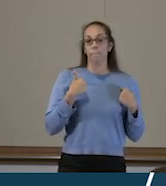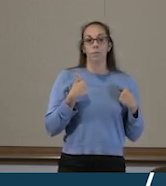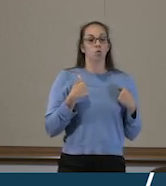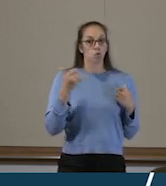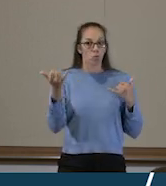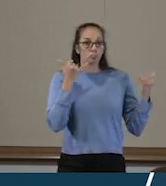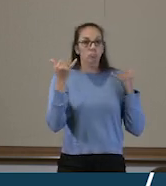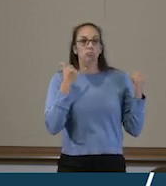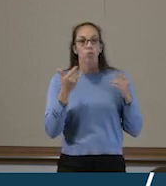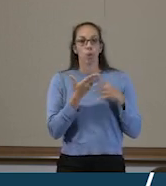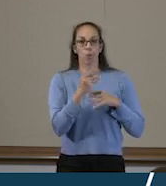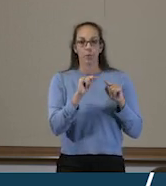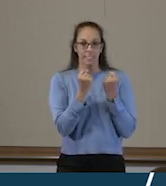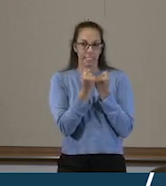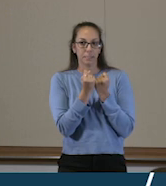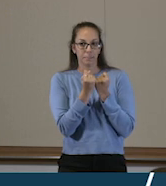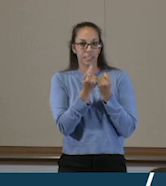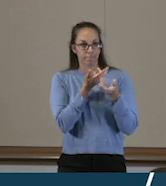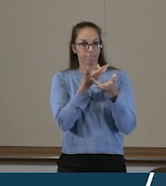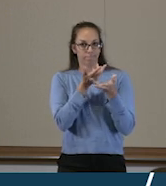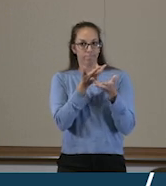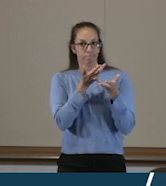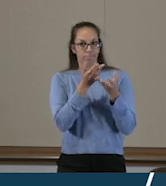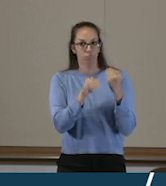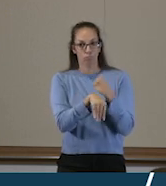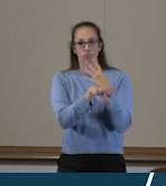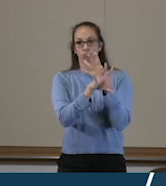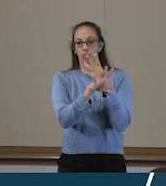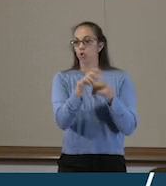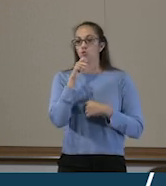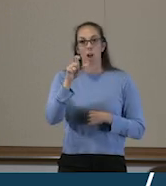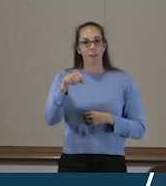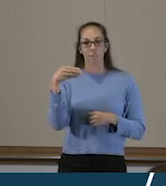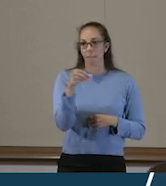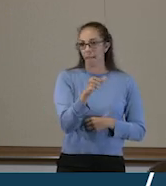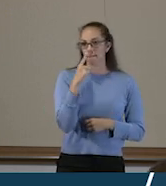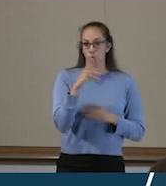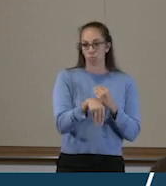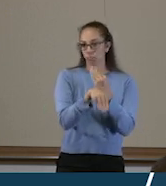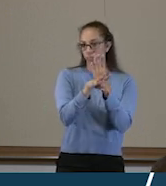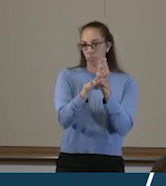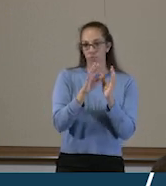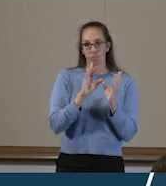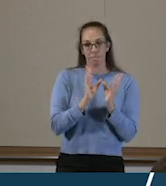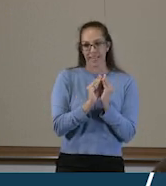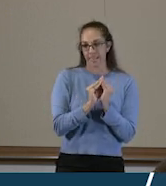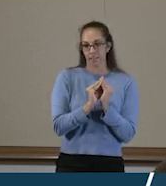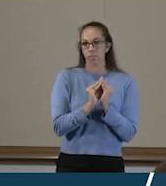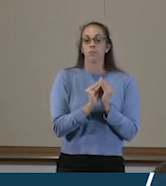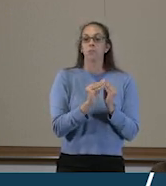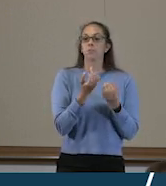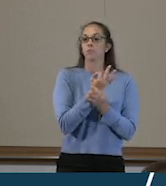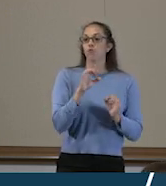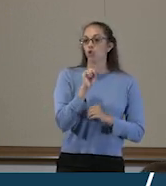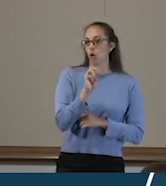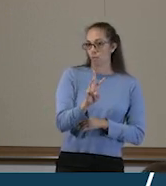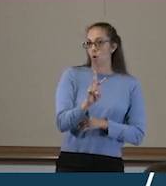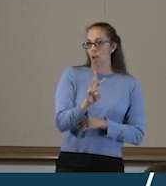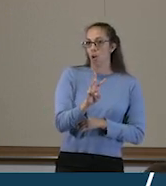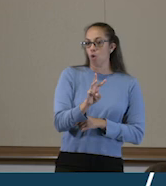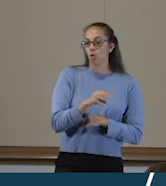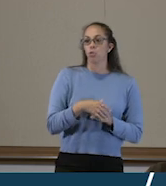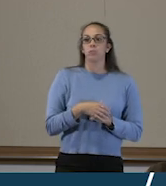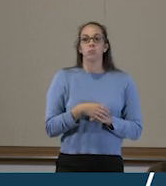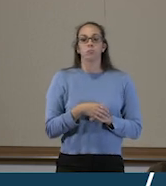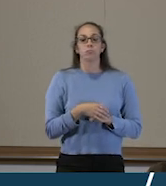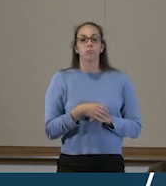done via Teams, which you don't have to pay for. It's a free software, and then